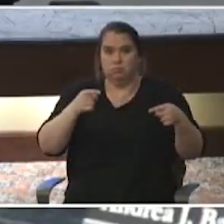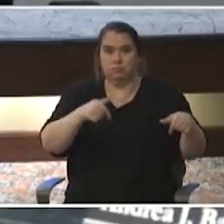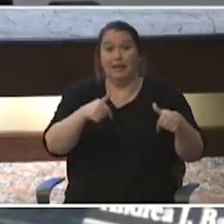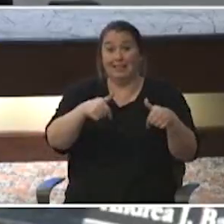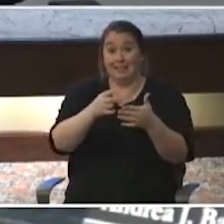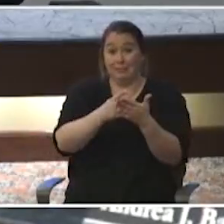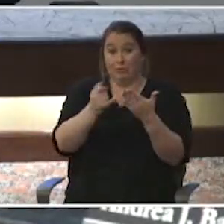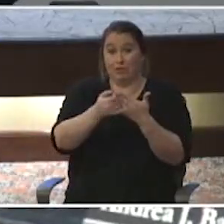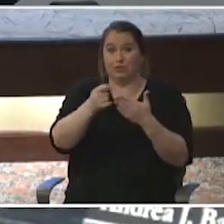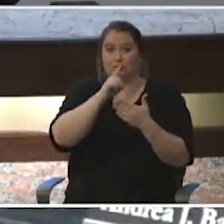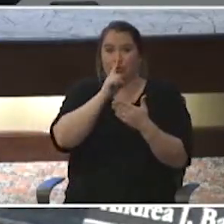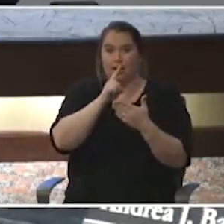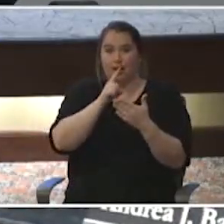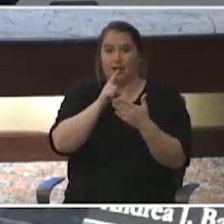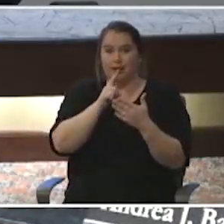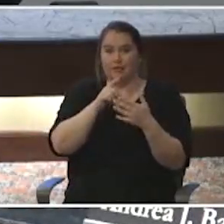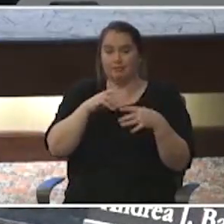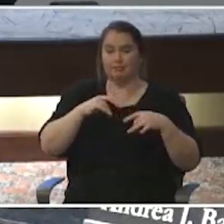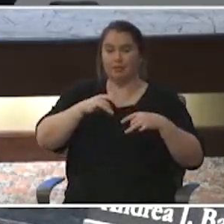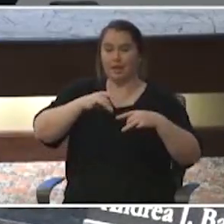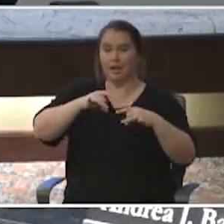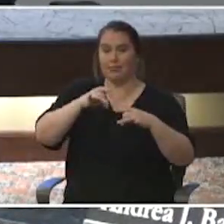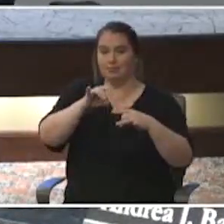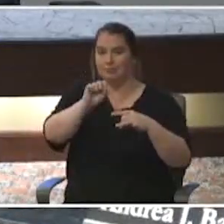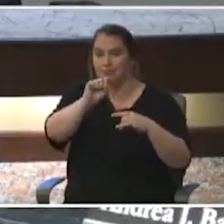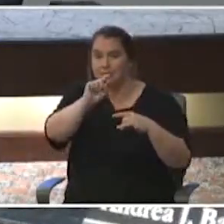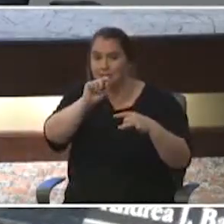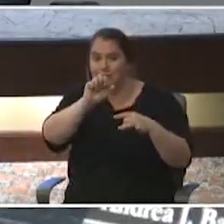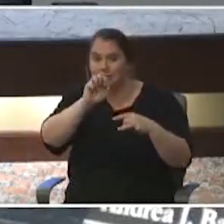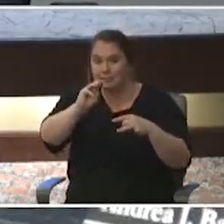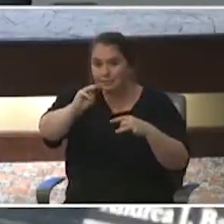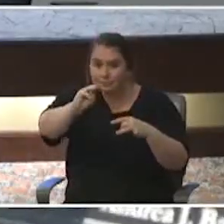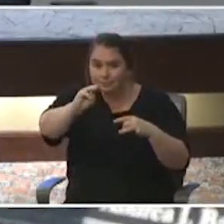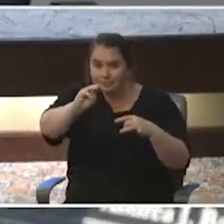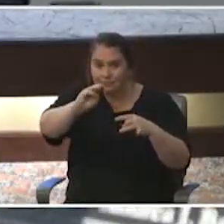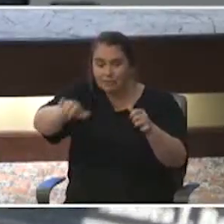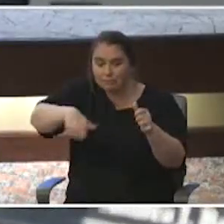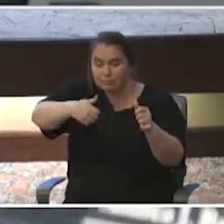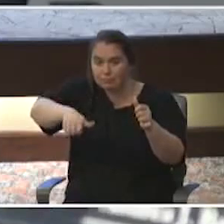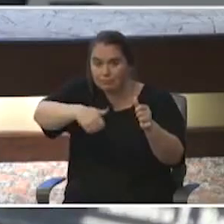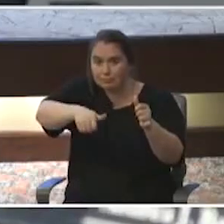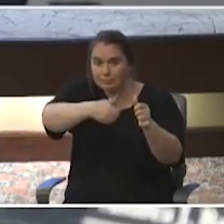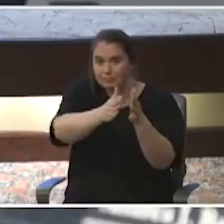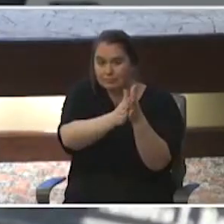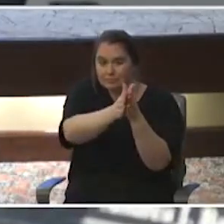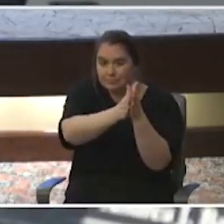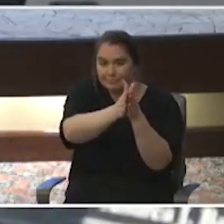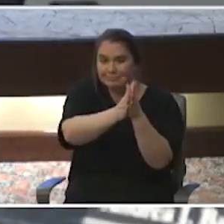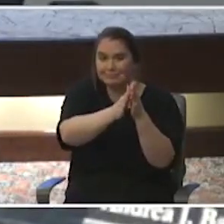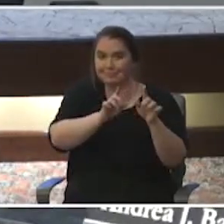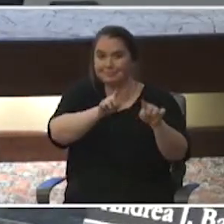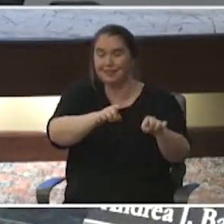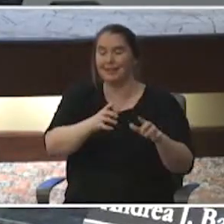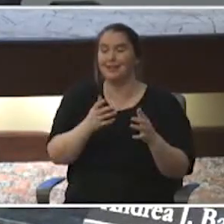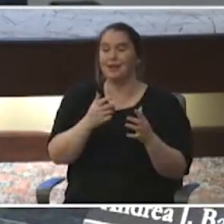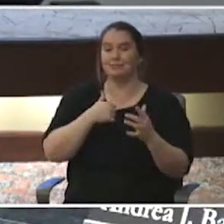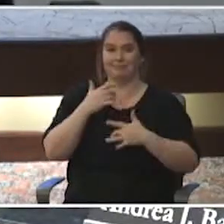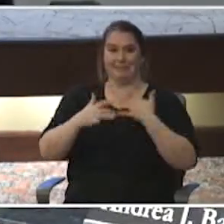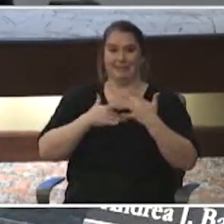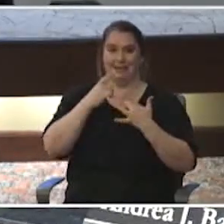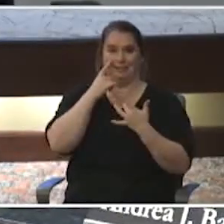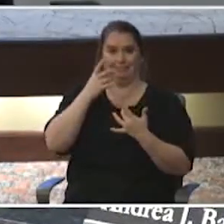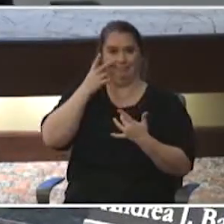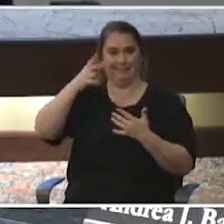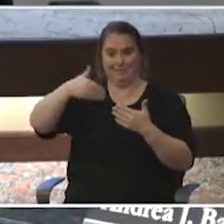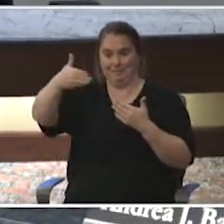up steam as long as we are going to go that direction. And so we're very close to it. I'm excited